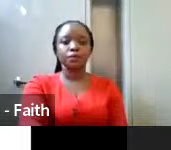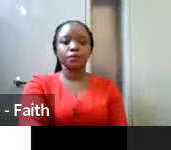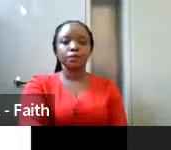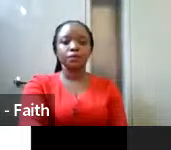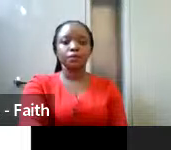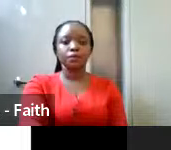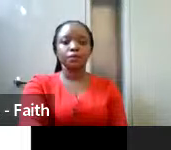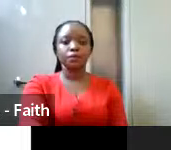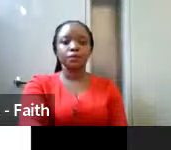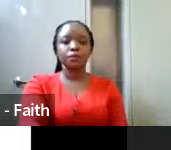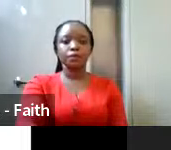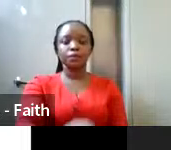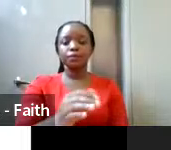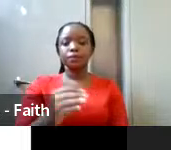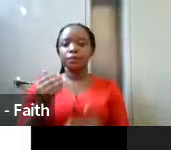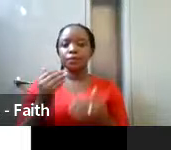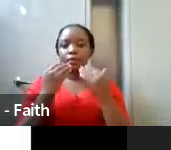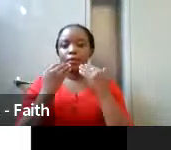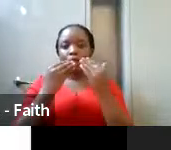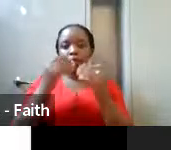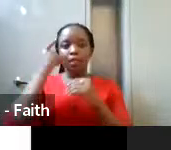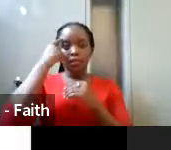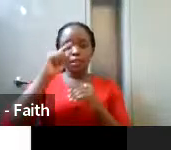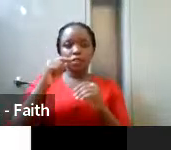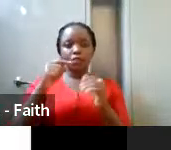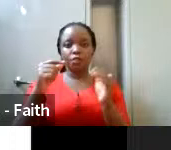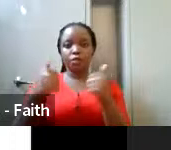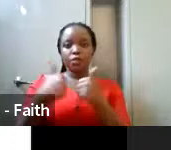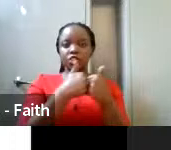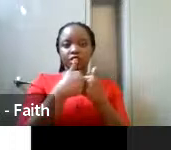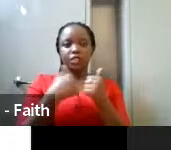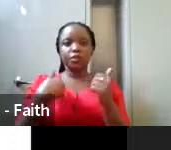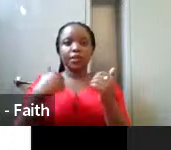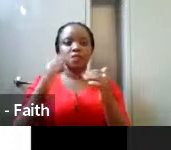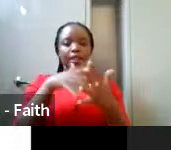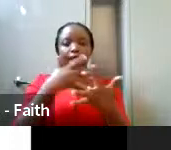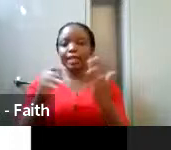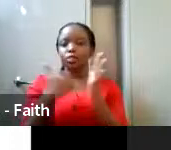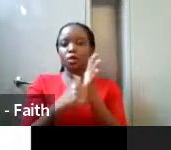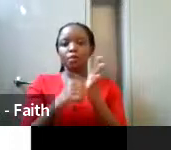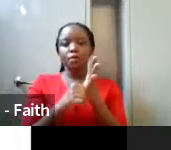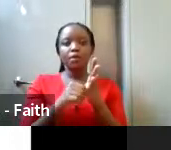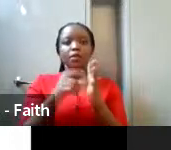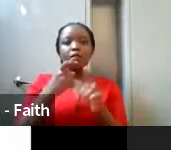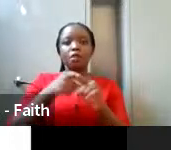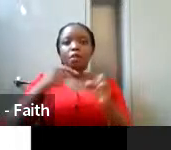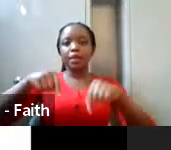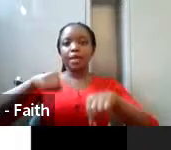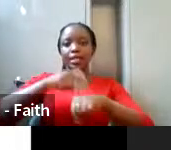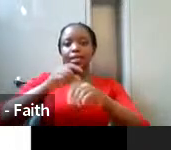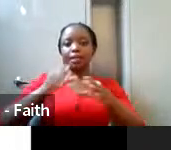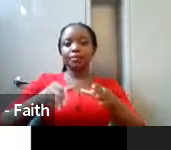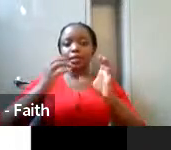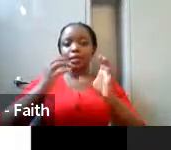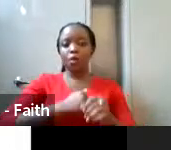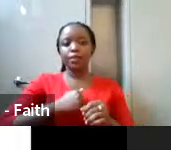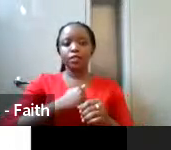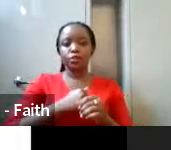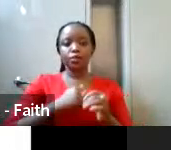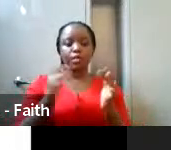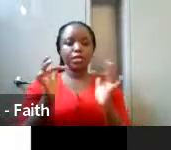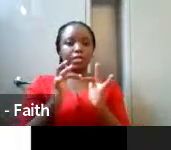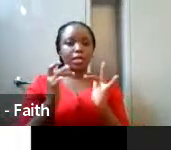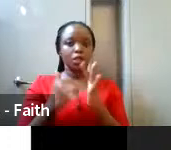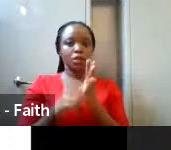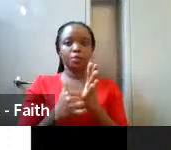thank you for taking us through. Our apologies, we were experiencing some network issues from Times Tower. We could continue the